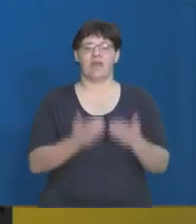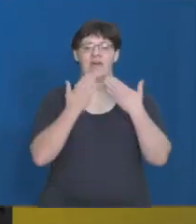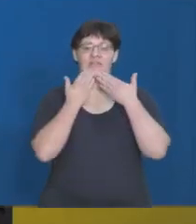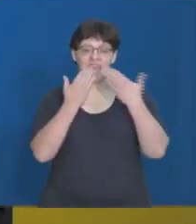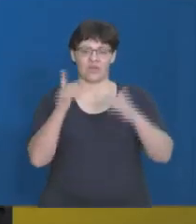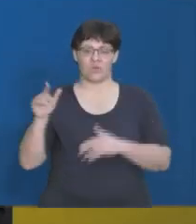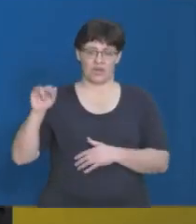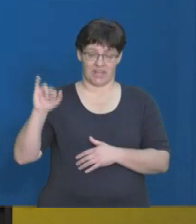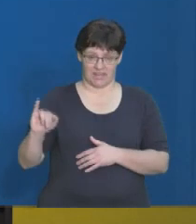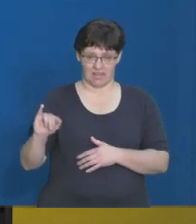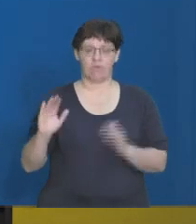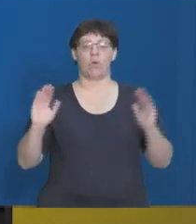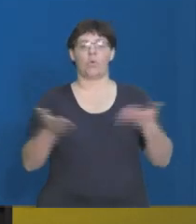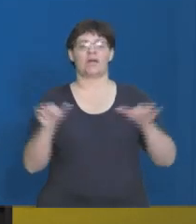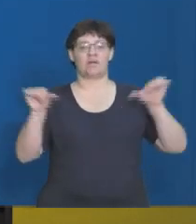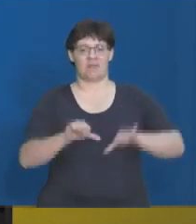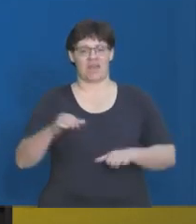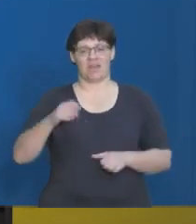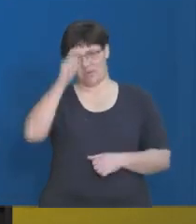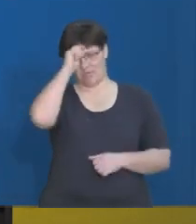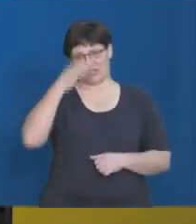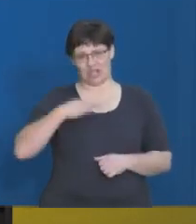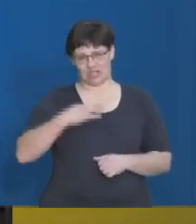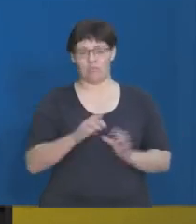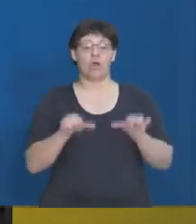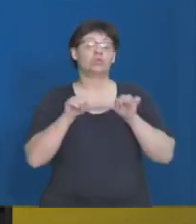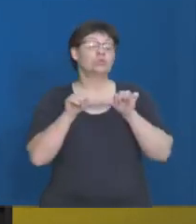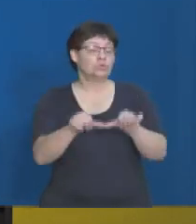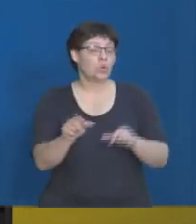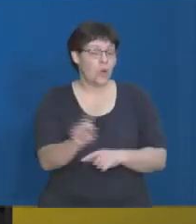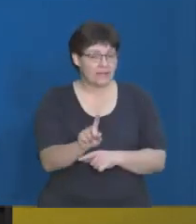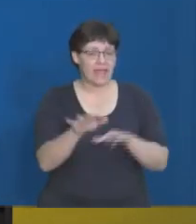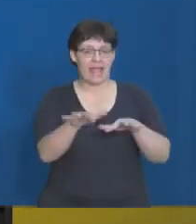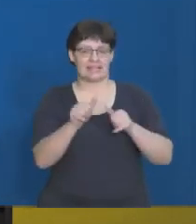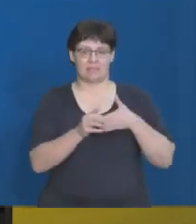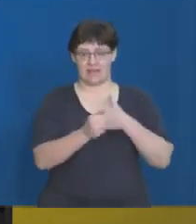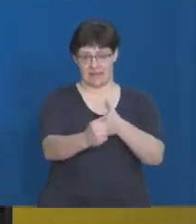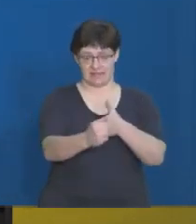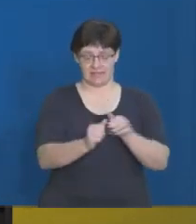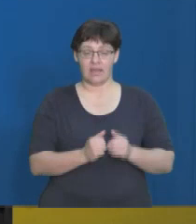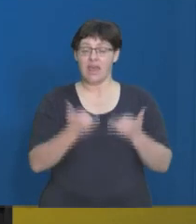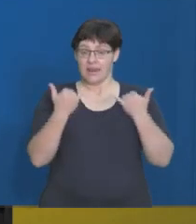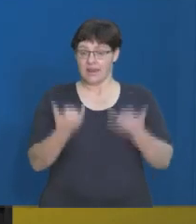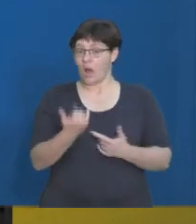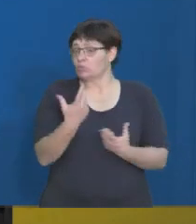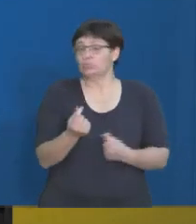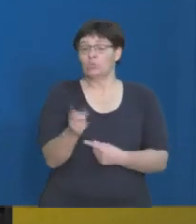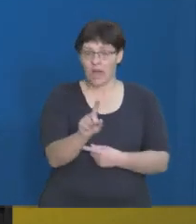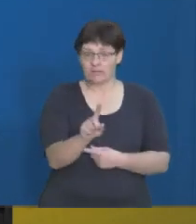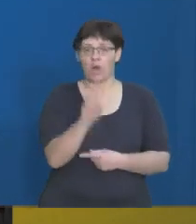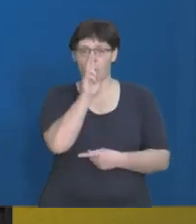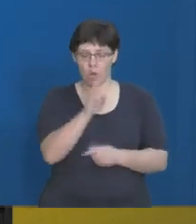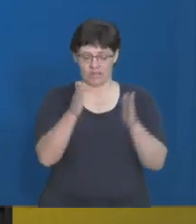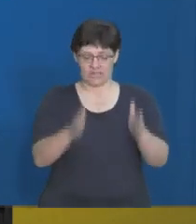once again, Luni. Welcome back, boys and girls. We are continuing with our exam guide. Now we are going to be looking at